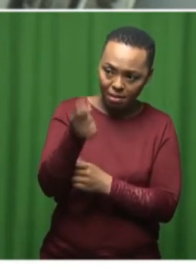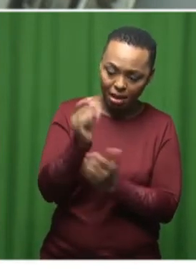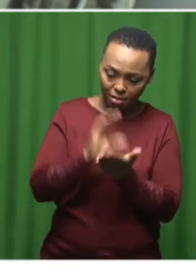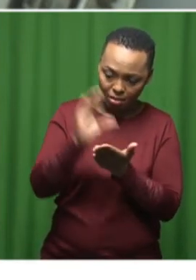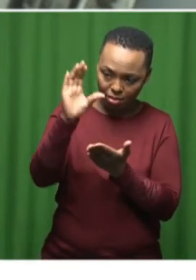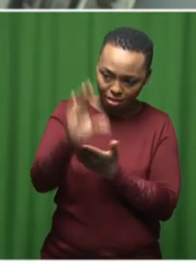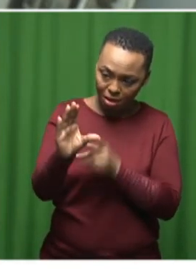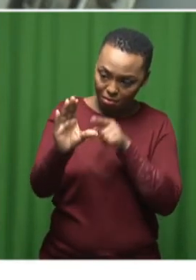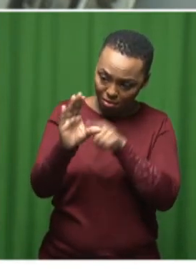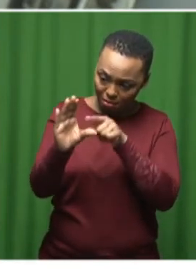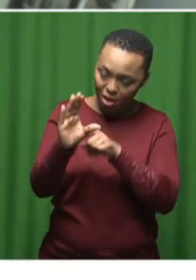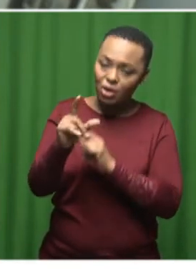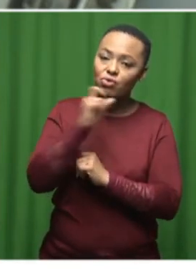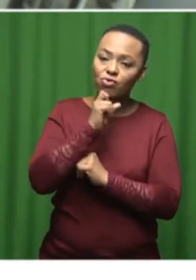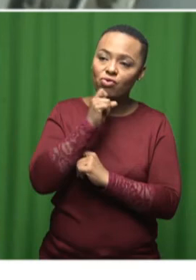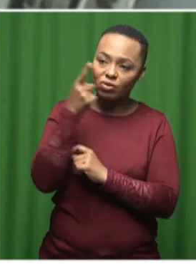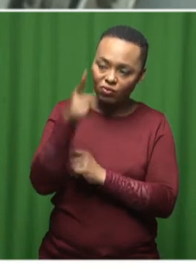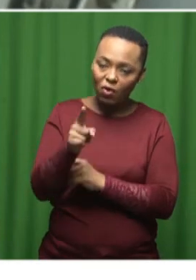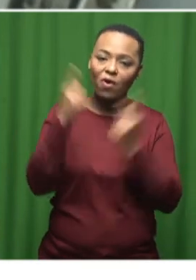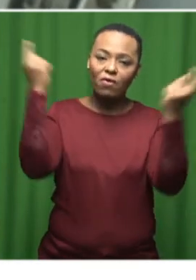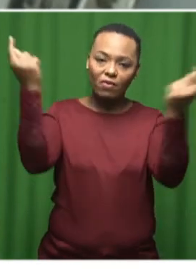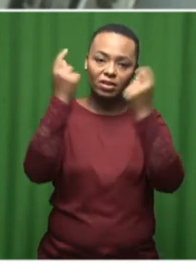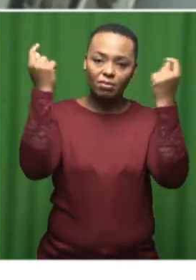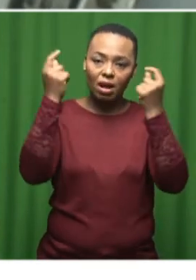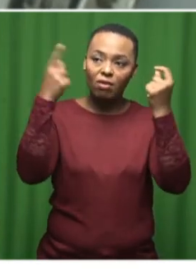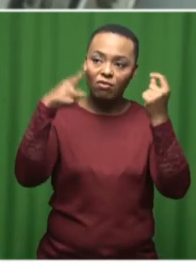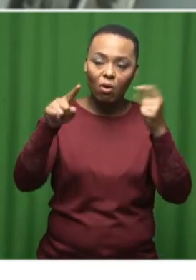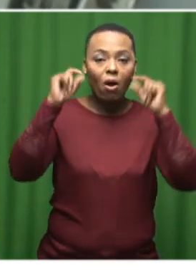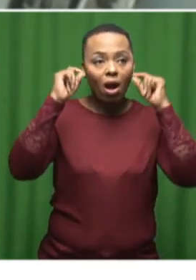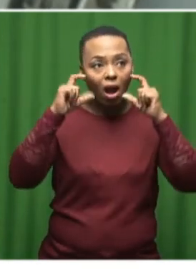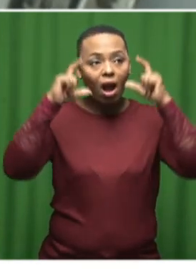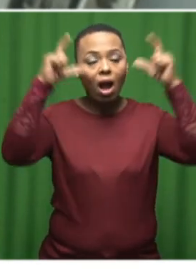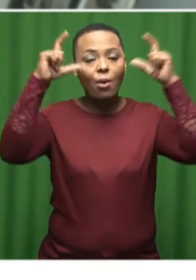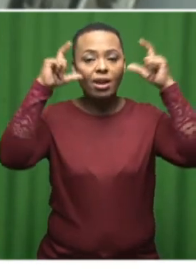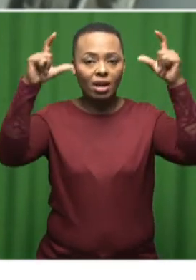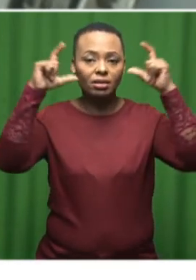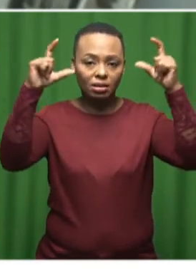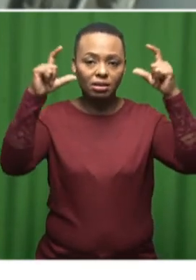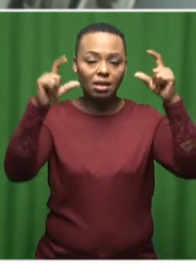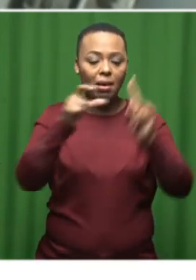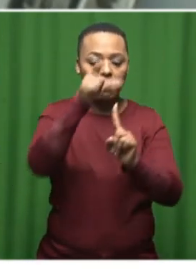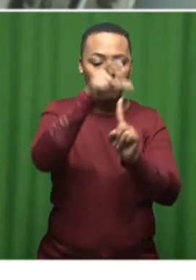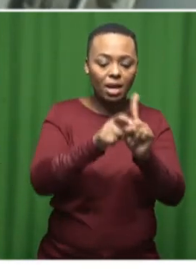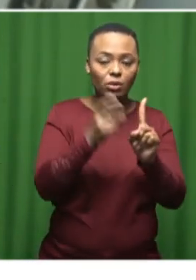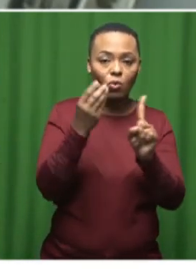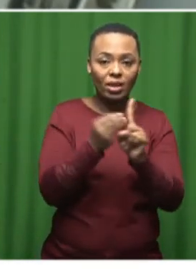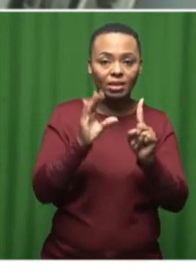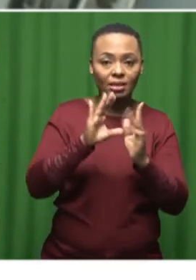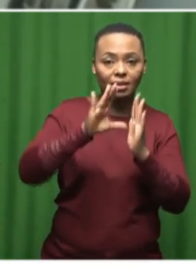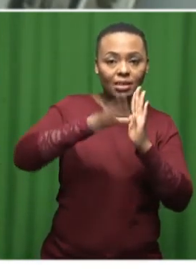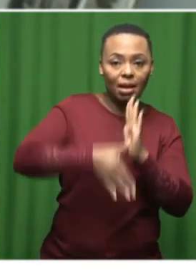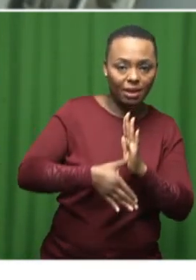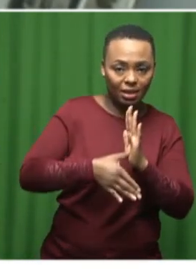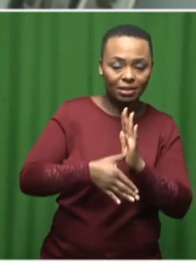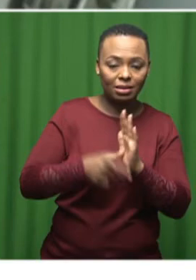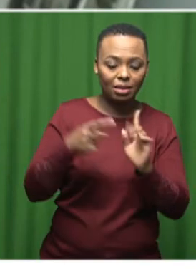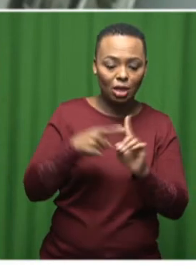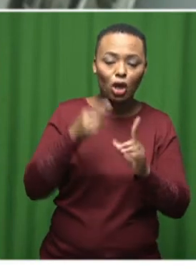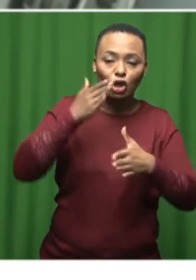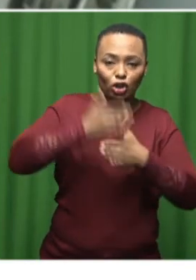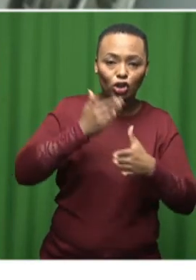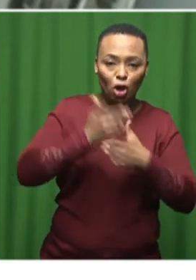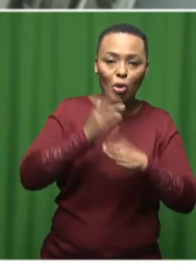this particular festival for, the awareness that persons with disability needs to have a